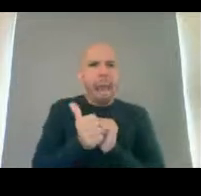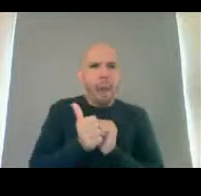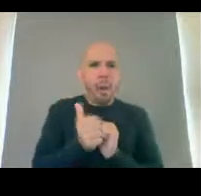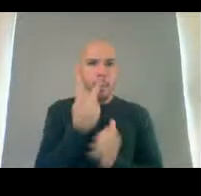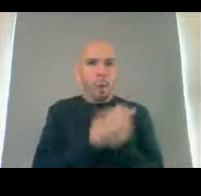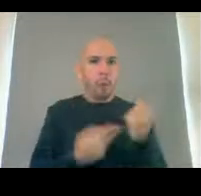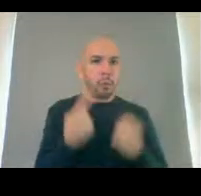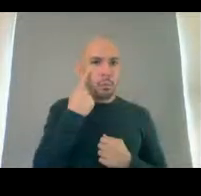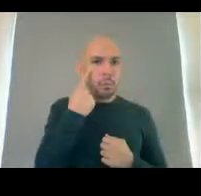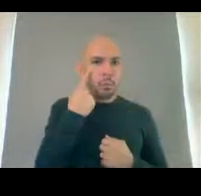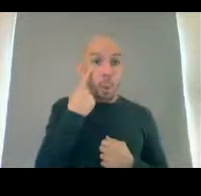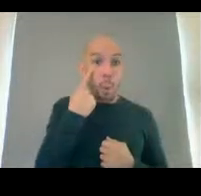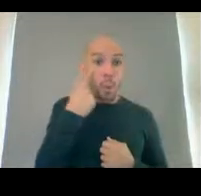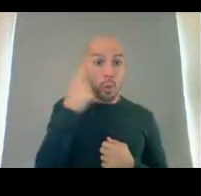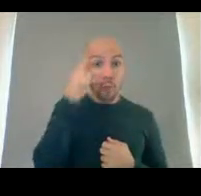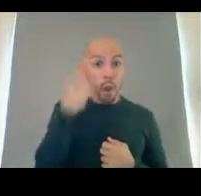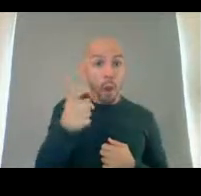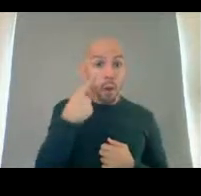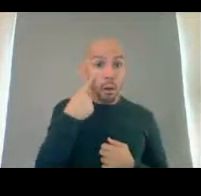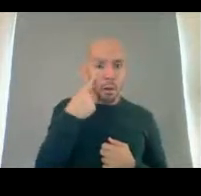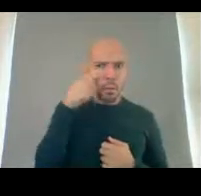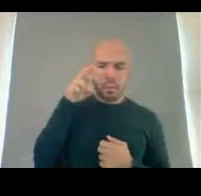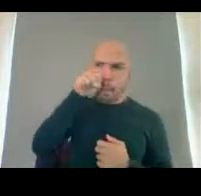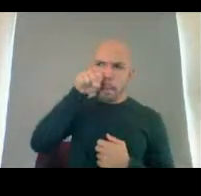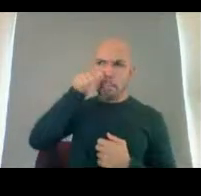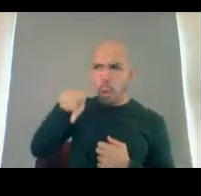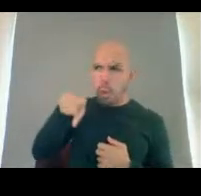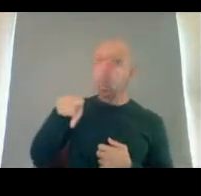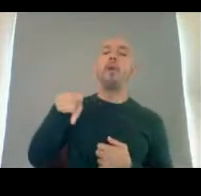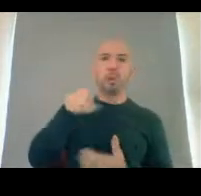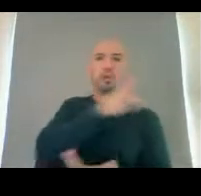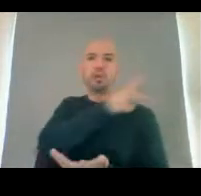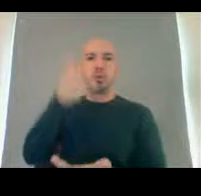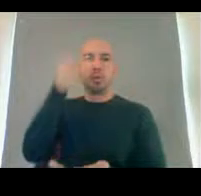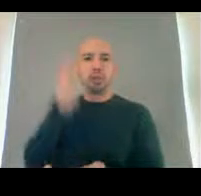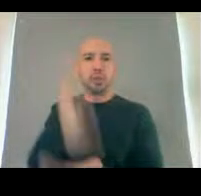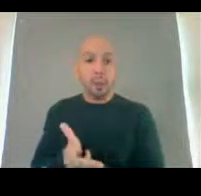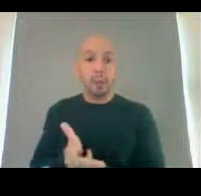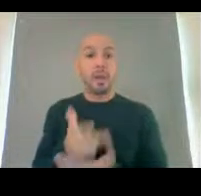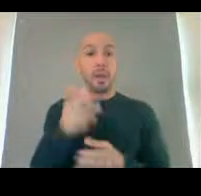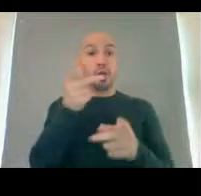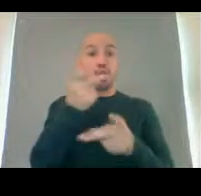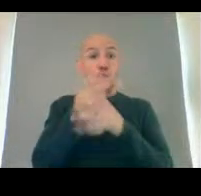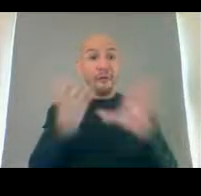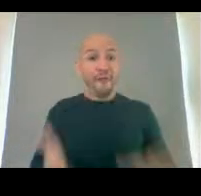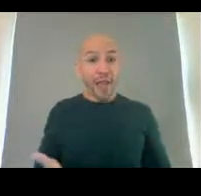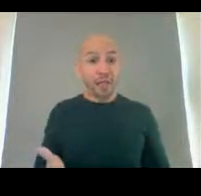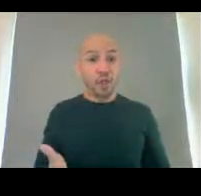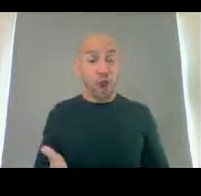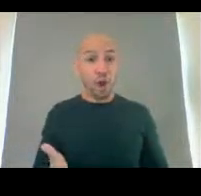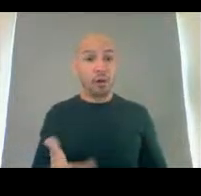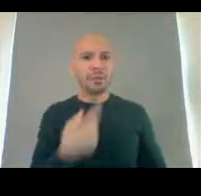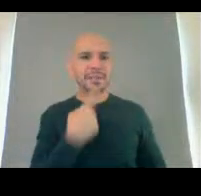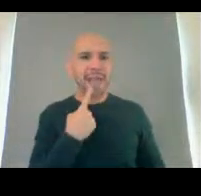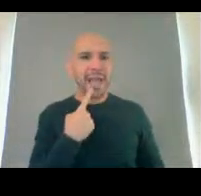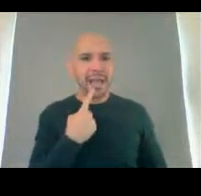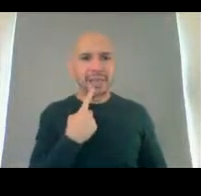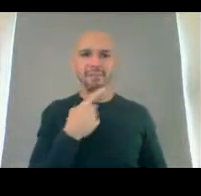response and attentiveness uh brian's supervisor betty booker said she wasn't surprised one bit by his